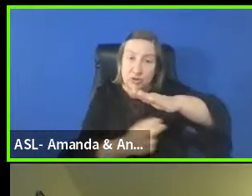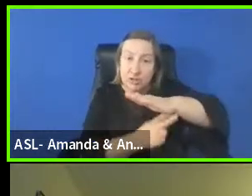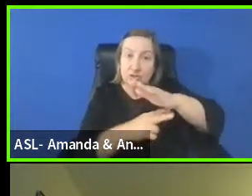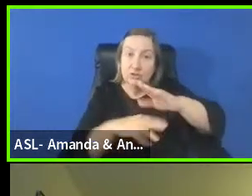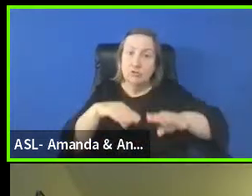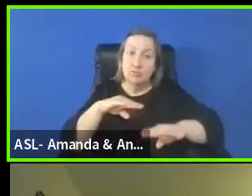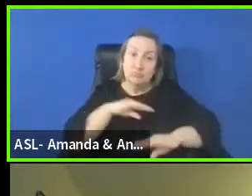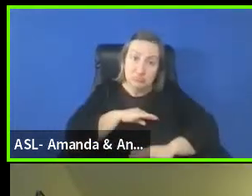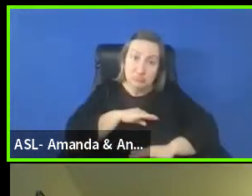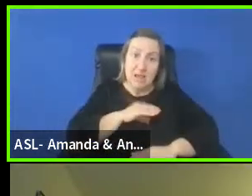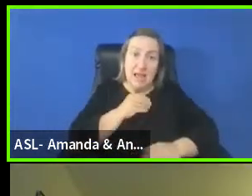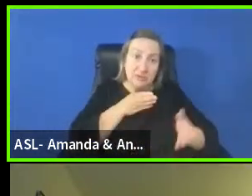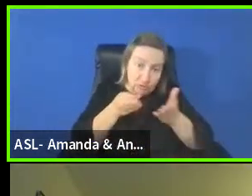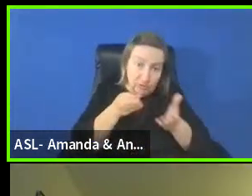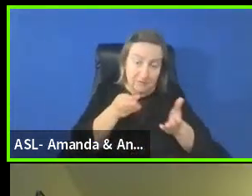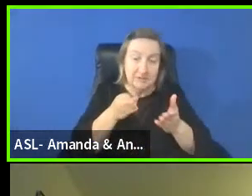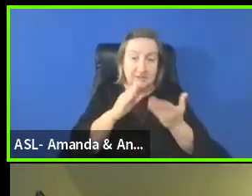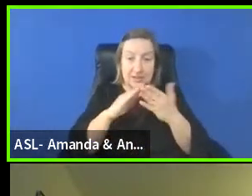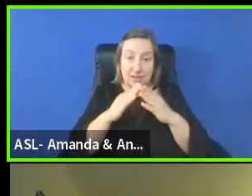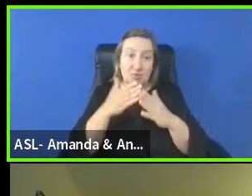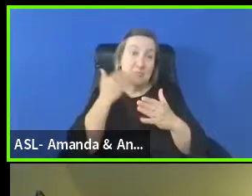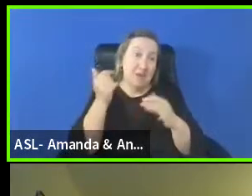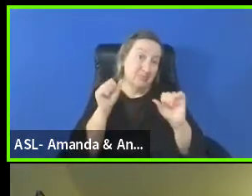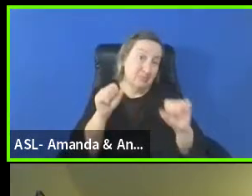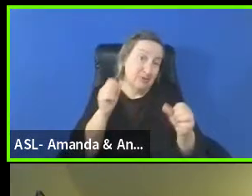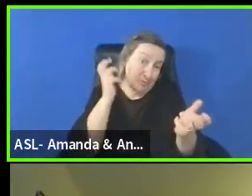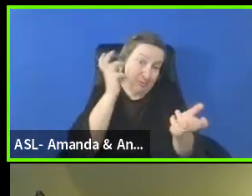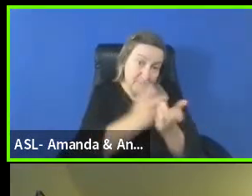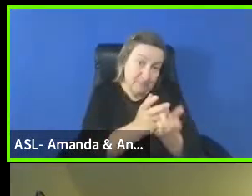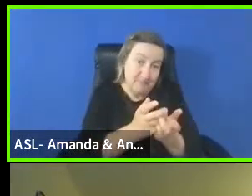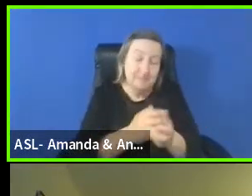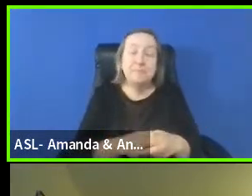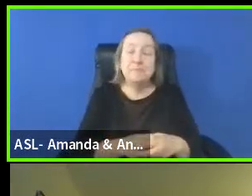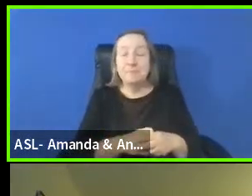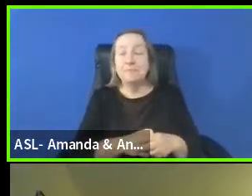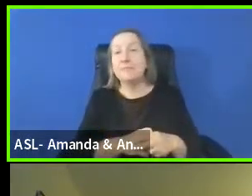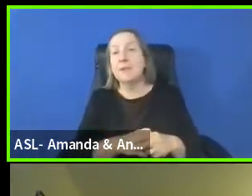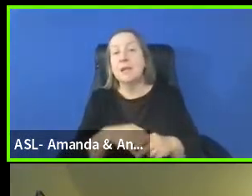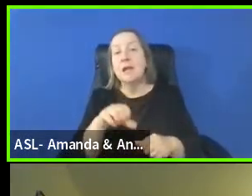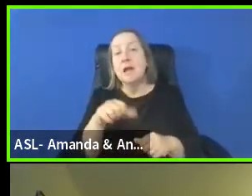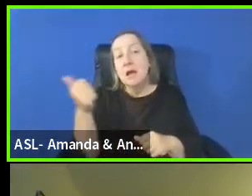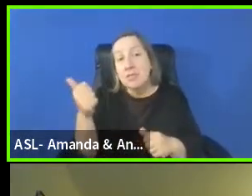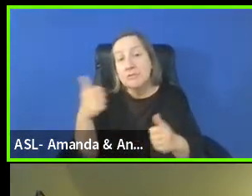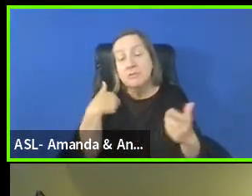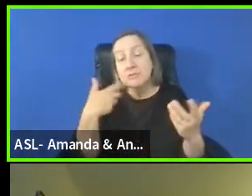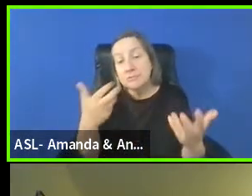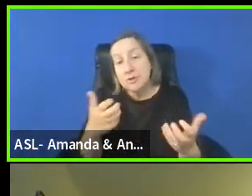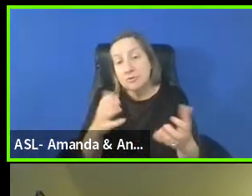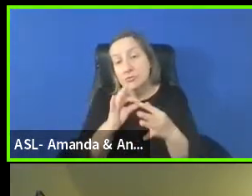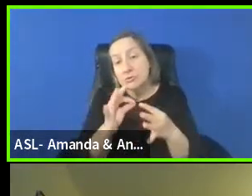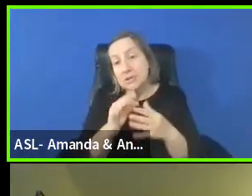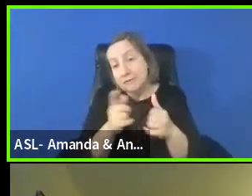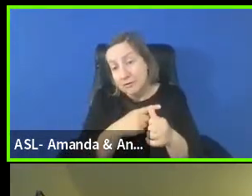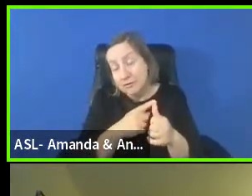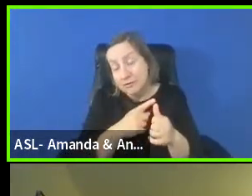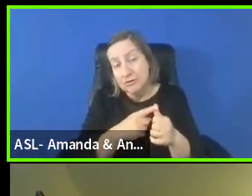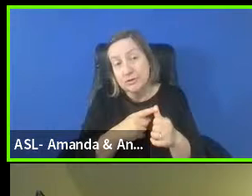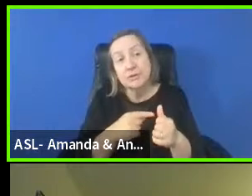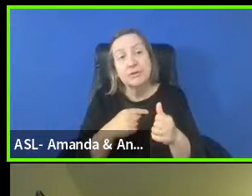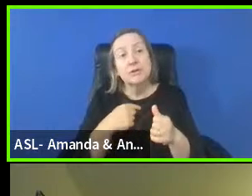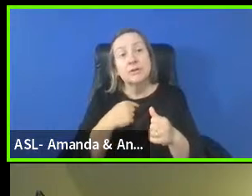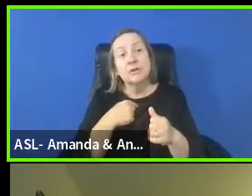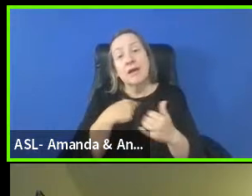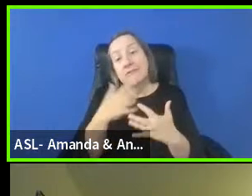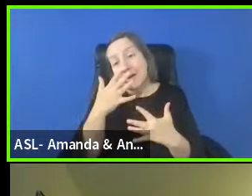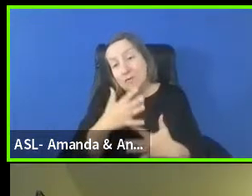help service the community best it can. So the other thing I want to say first is that I've